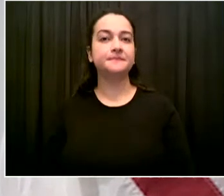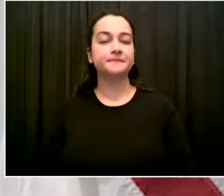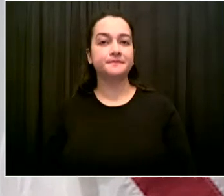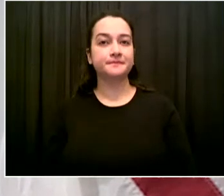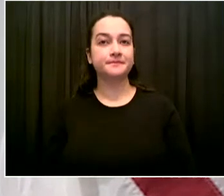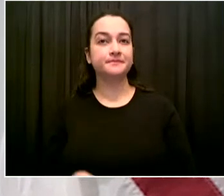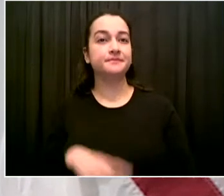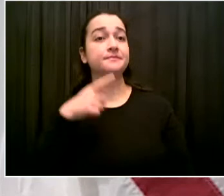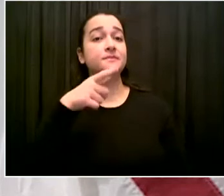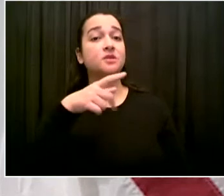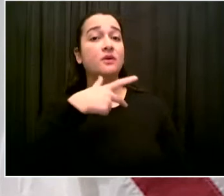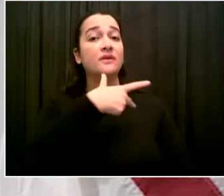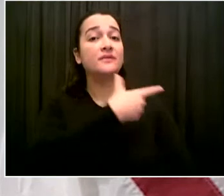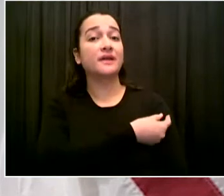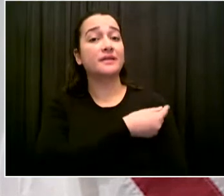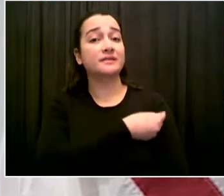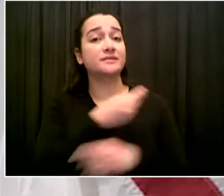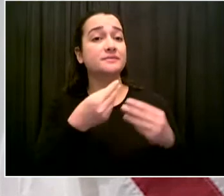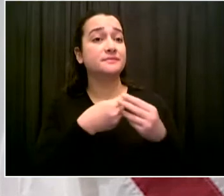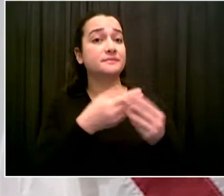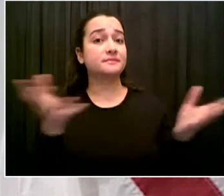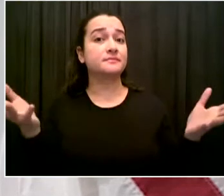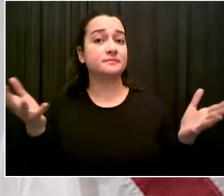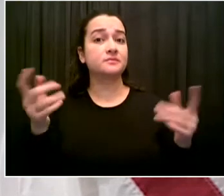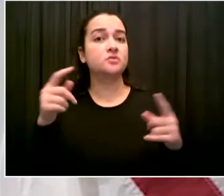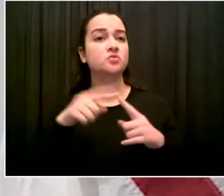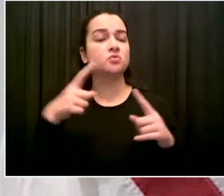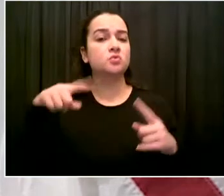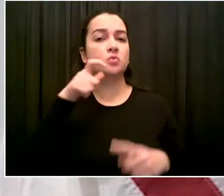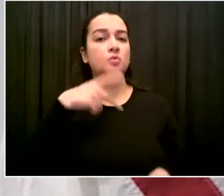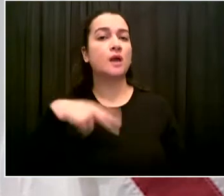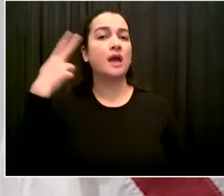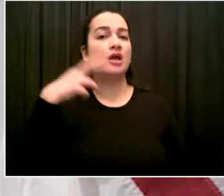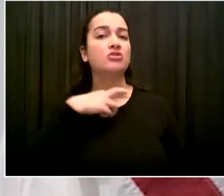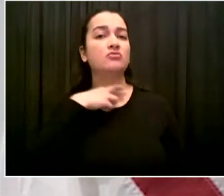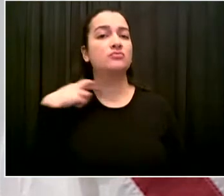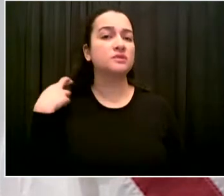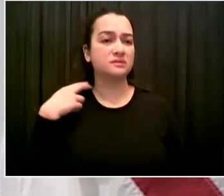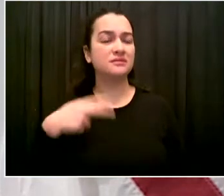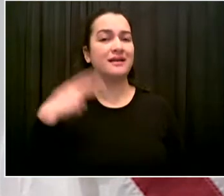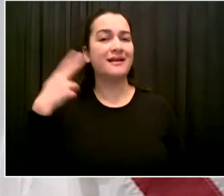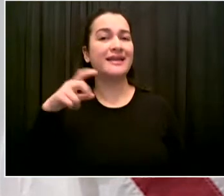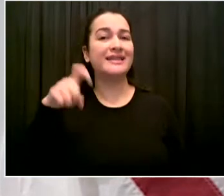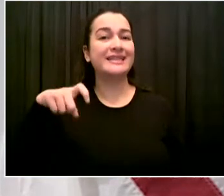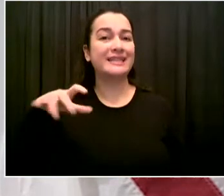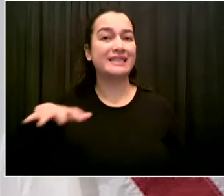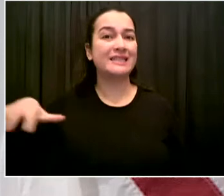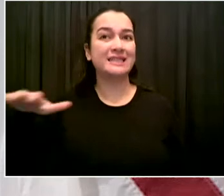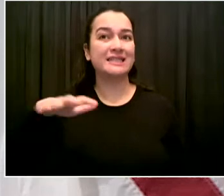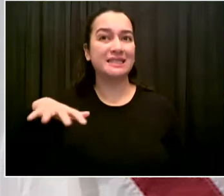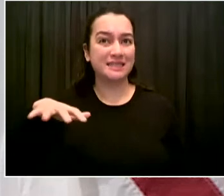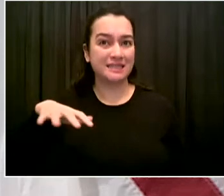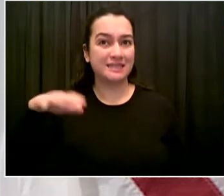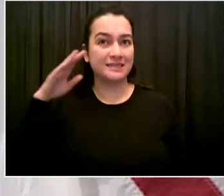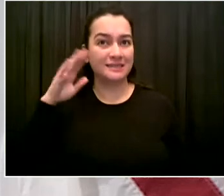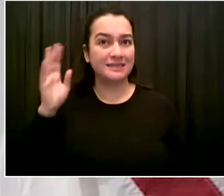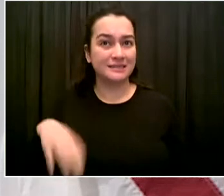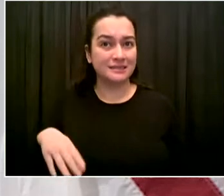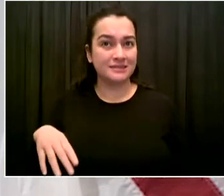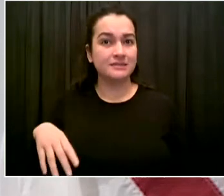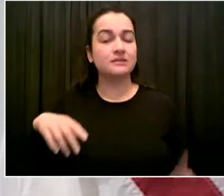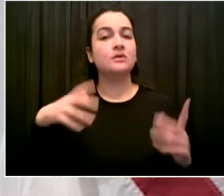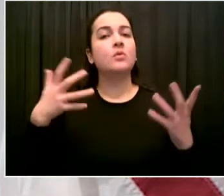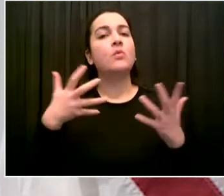of these volunteer organizations that are reaching out or putting together or